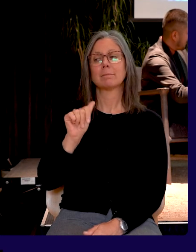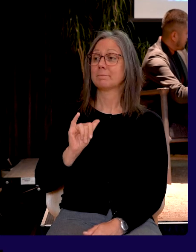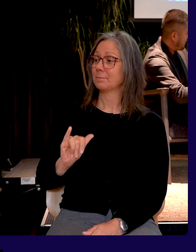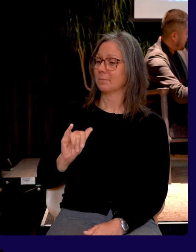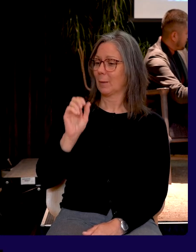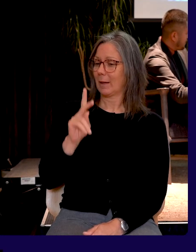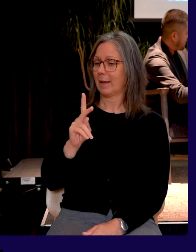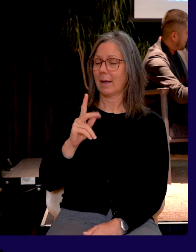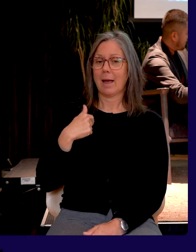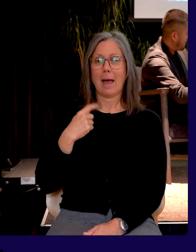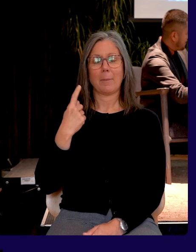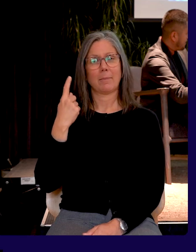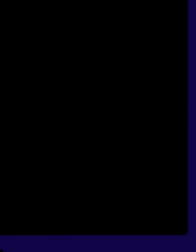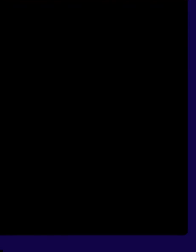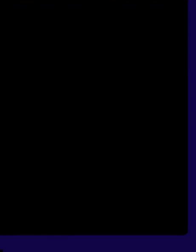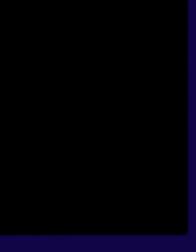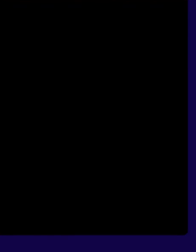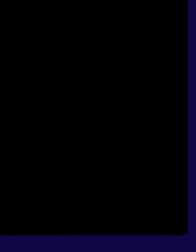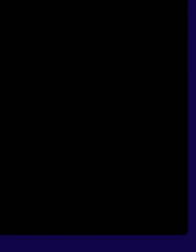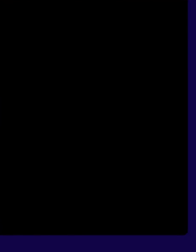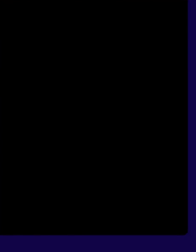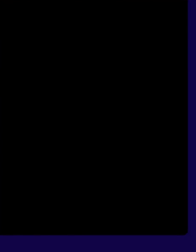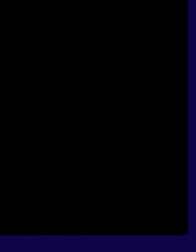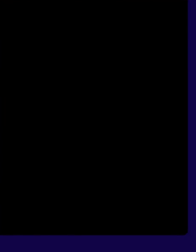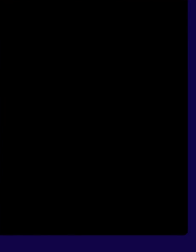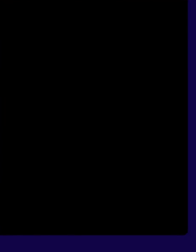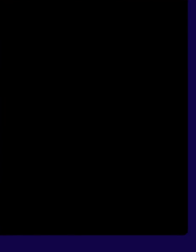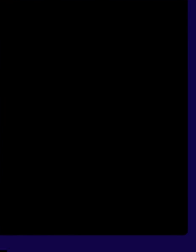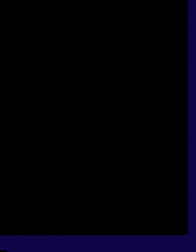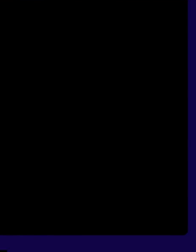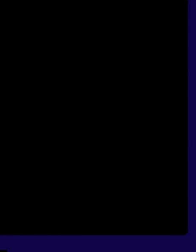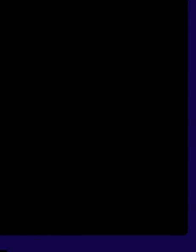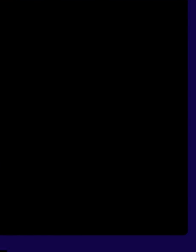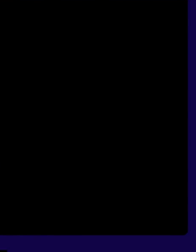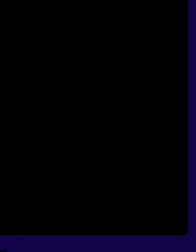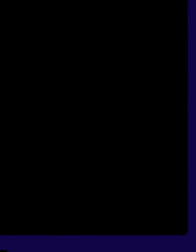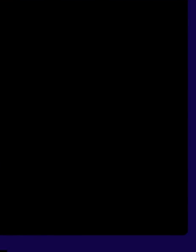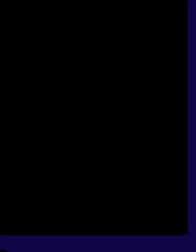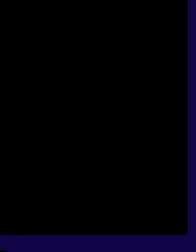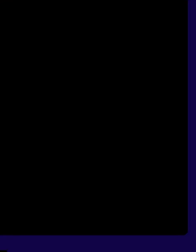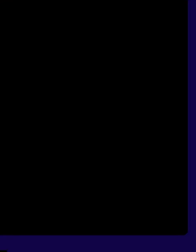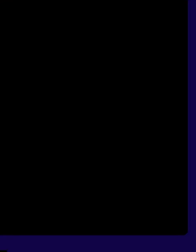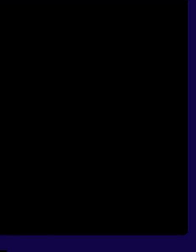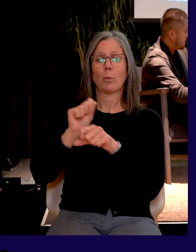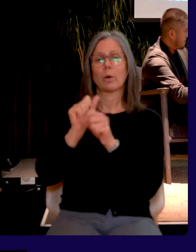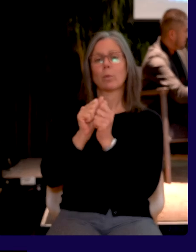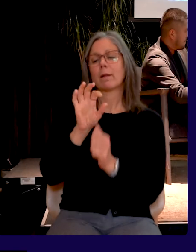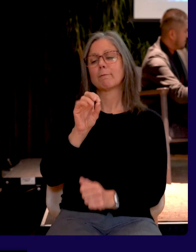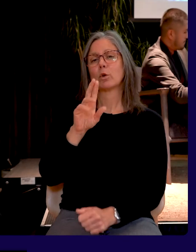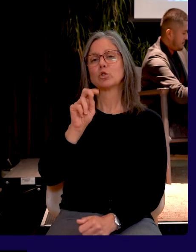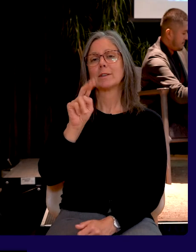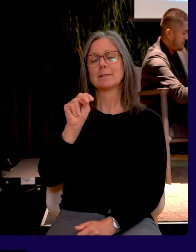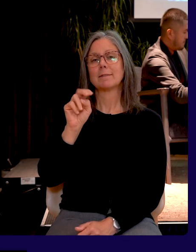So I'm actually thinking about a company, Guild Education. I don't know if you know them, but they work with Fortune 500 companies to